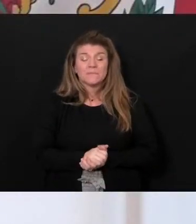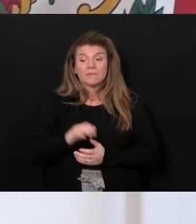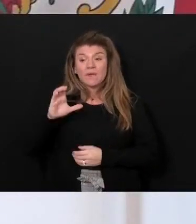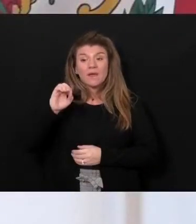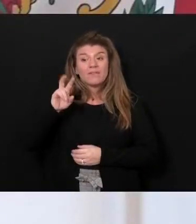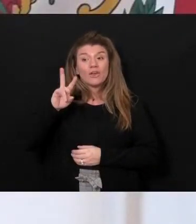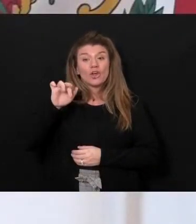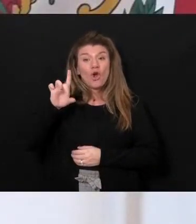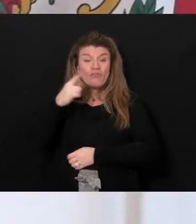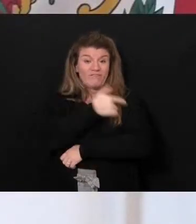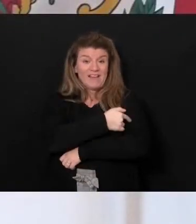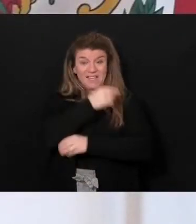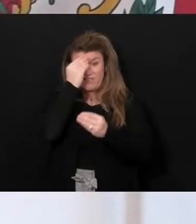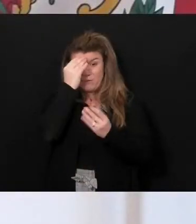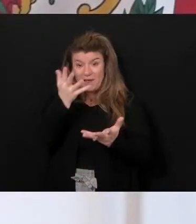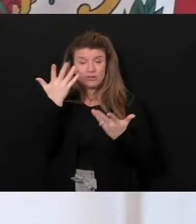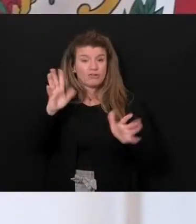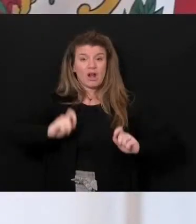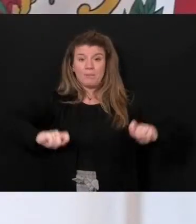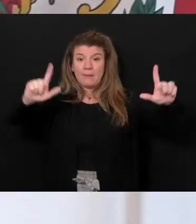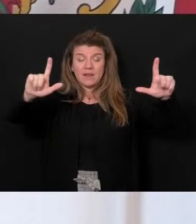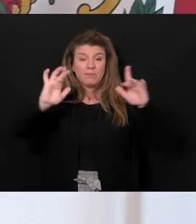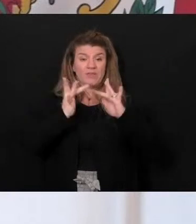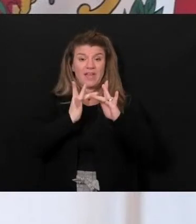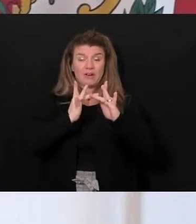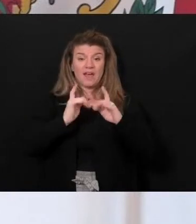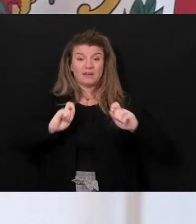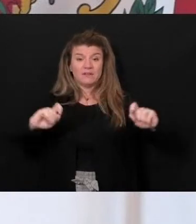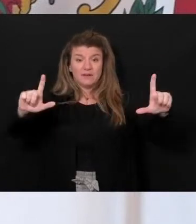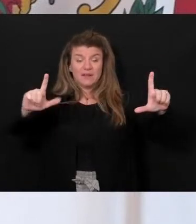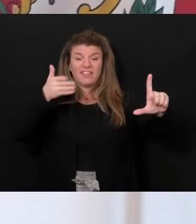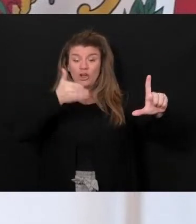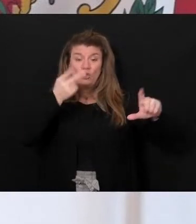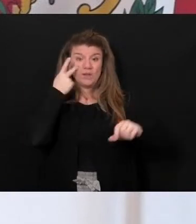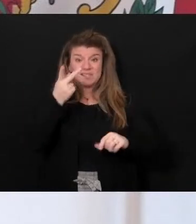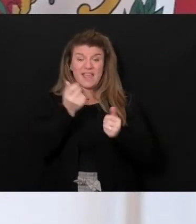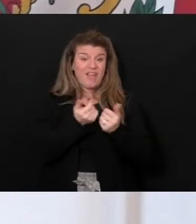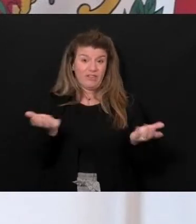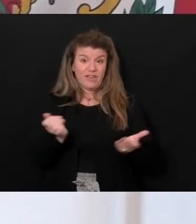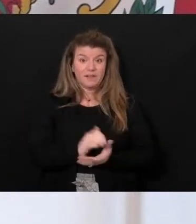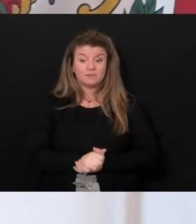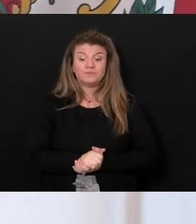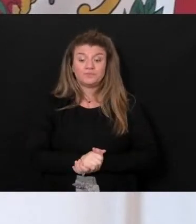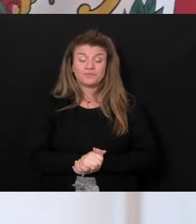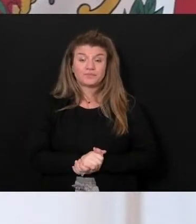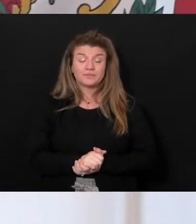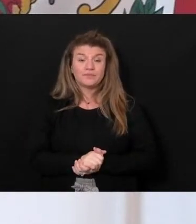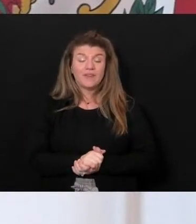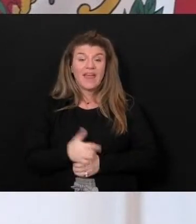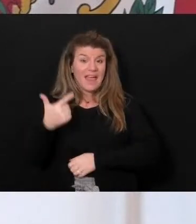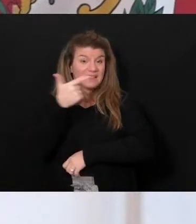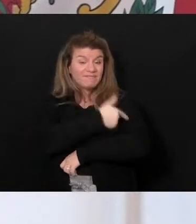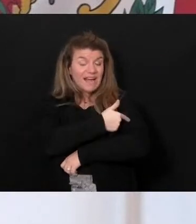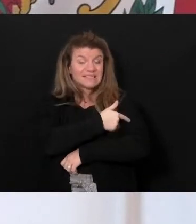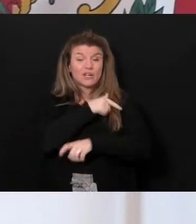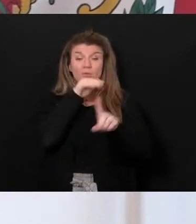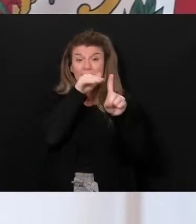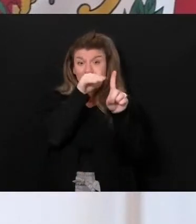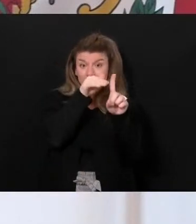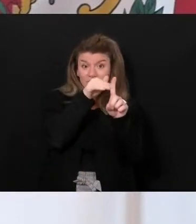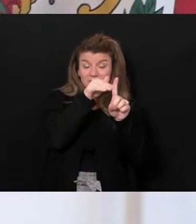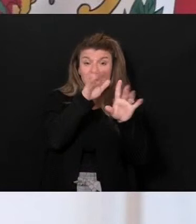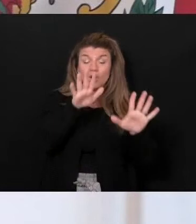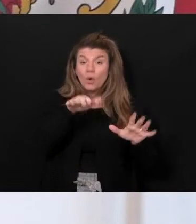vaccine information is up on the hotline and everything, or on our lines there. A vaccine reminder, again,